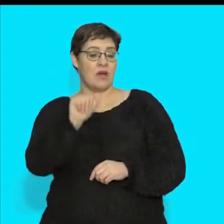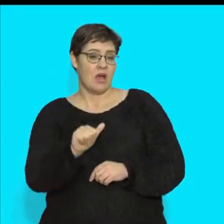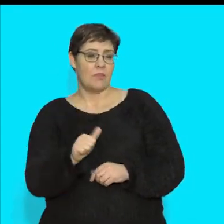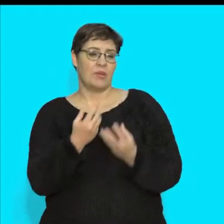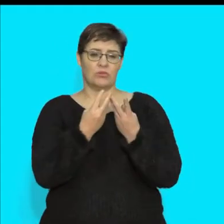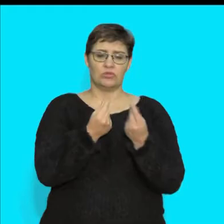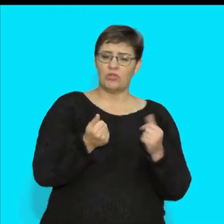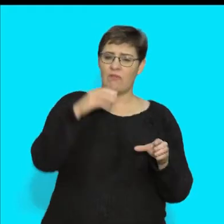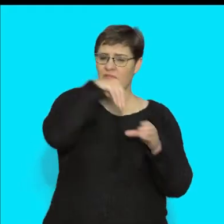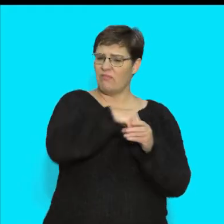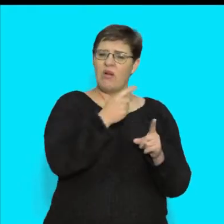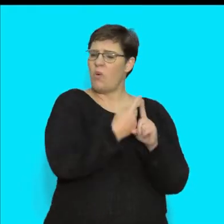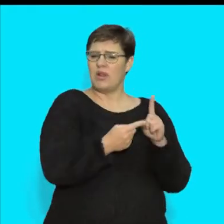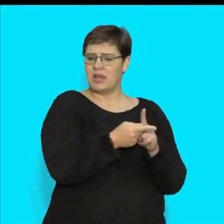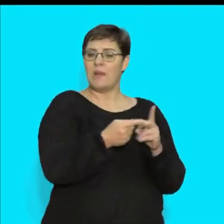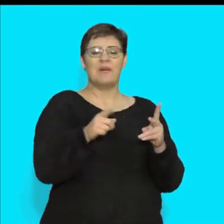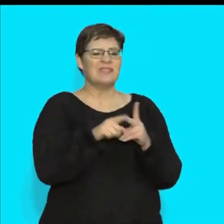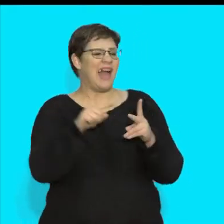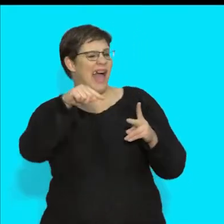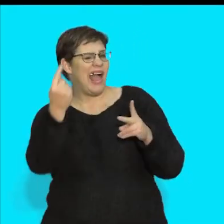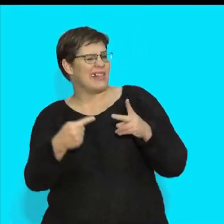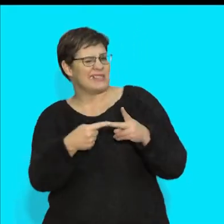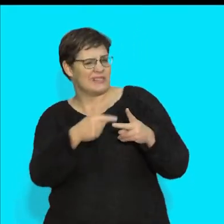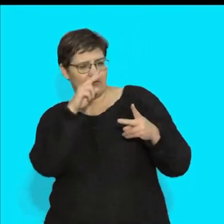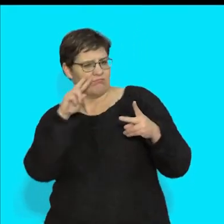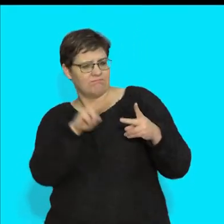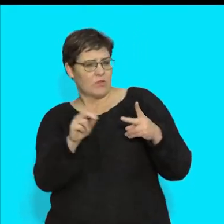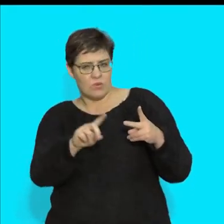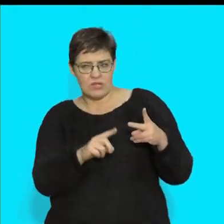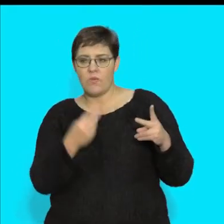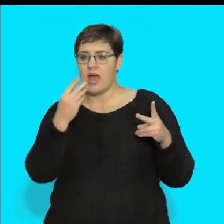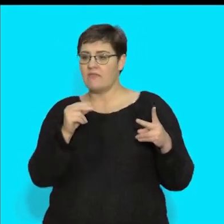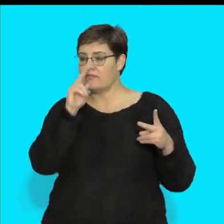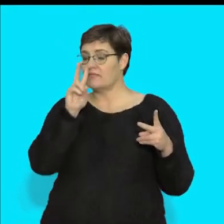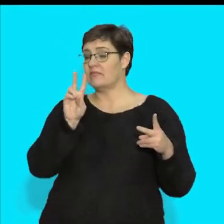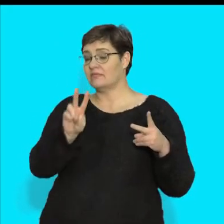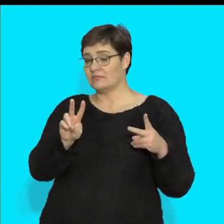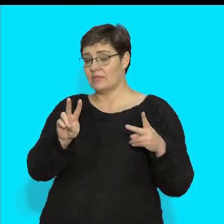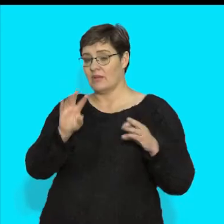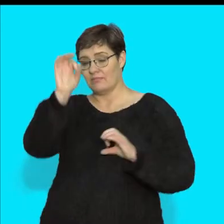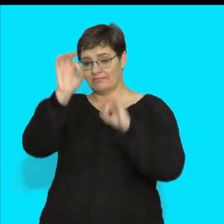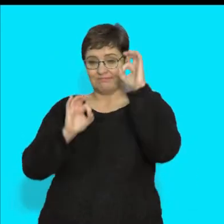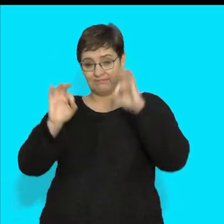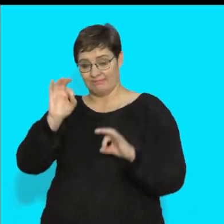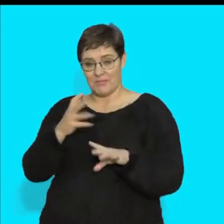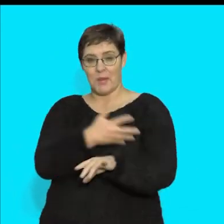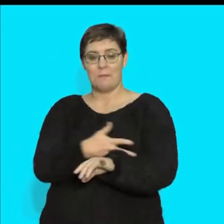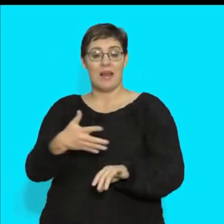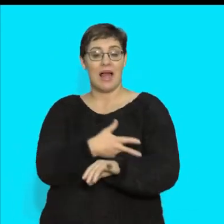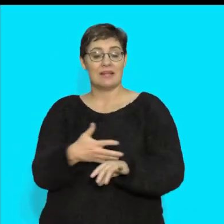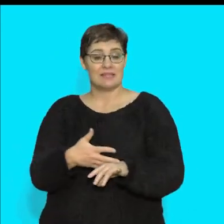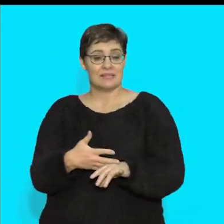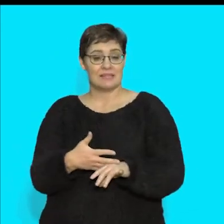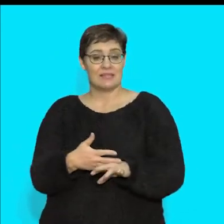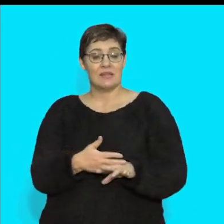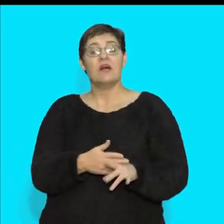dissolved in the blood plasma, what else did we see in blood? We had a look, all right? Blood, most of the blood